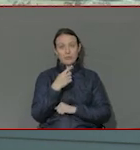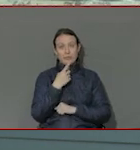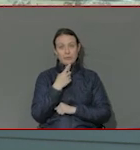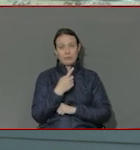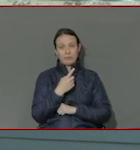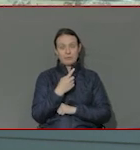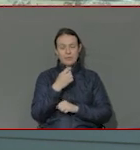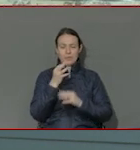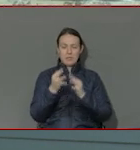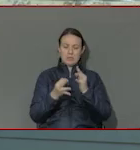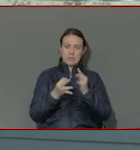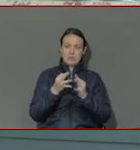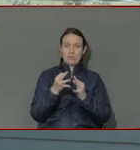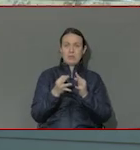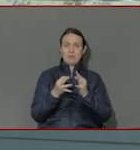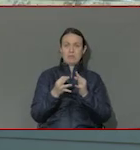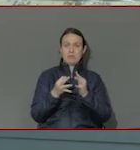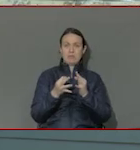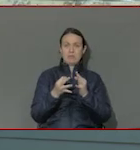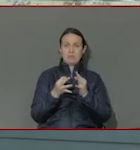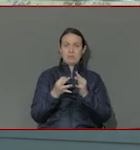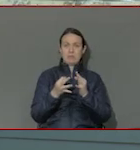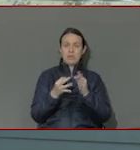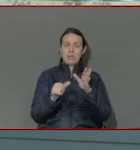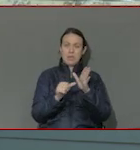explain the significance